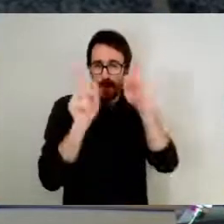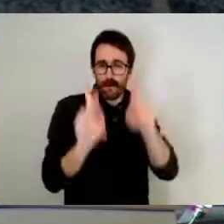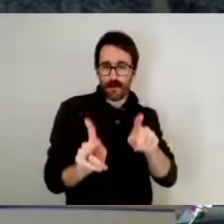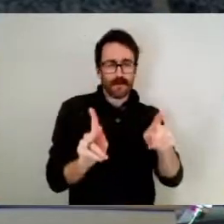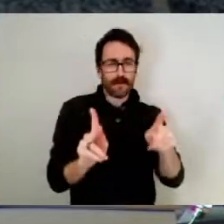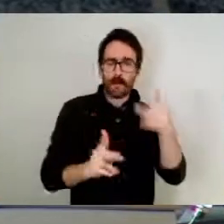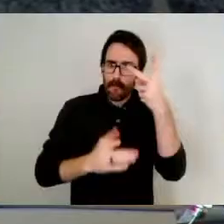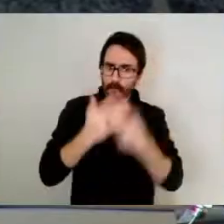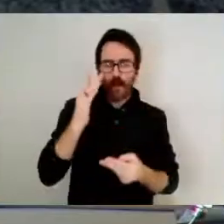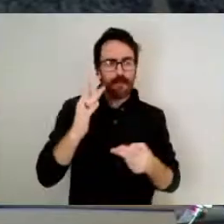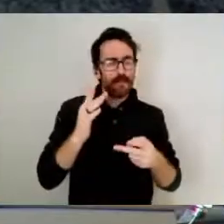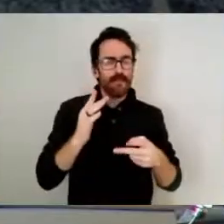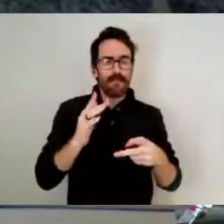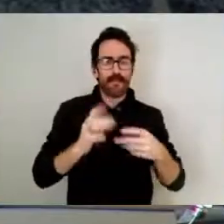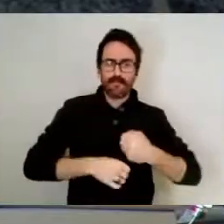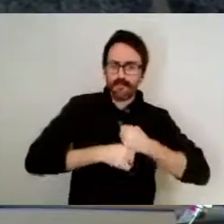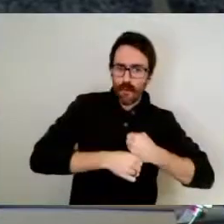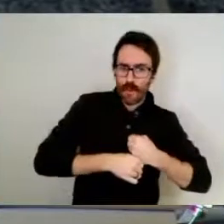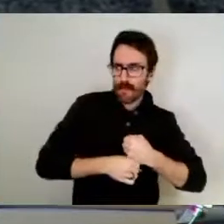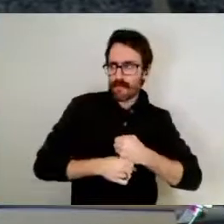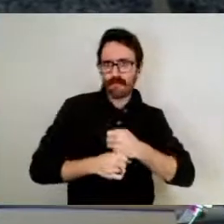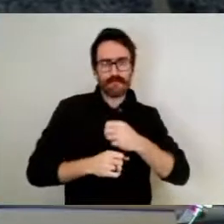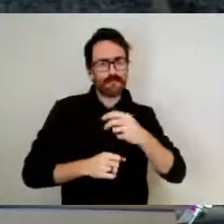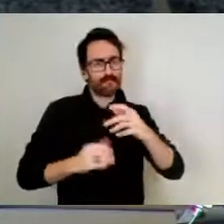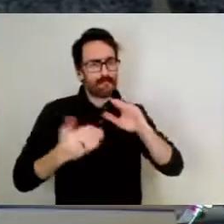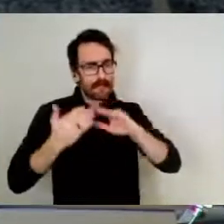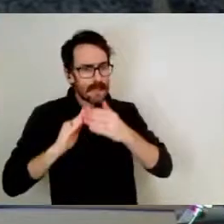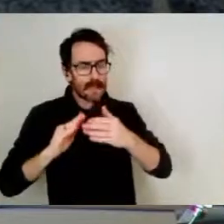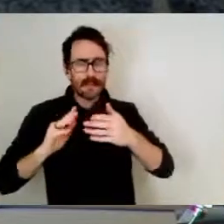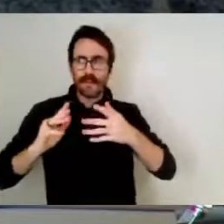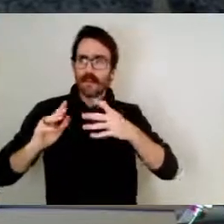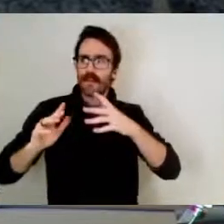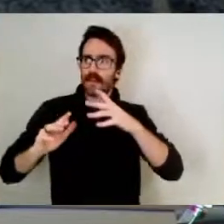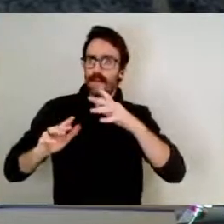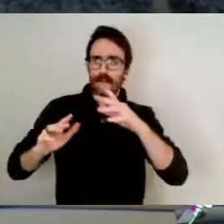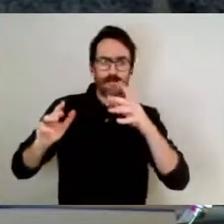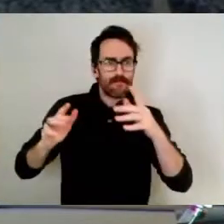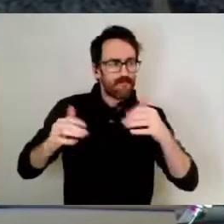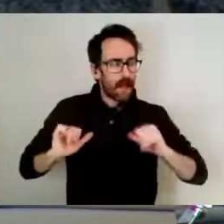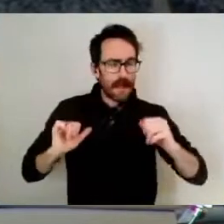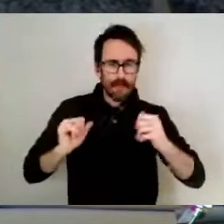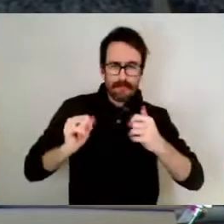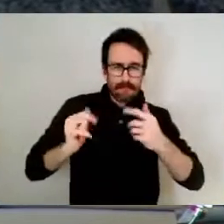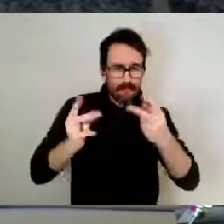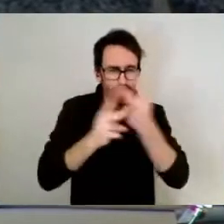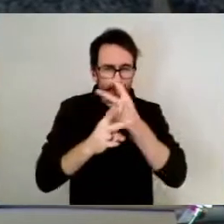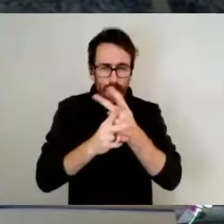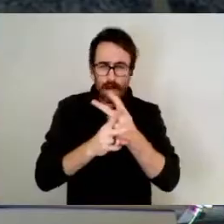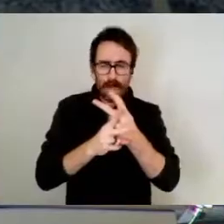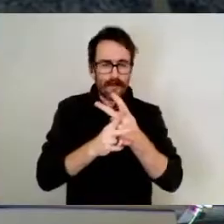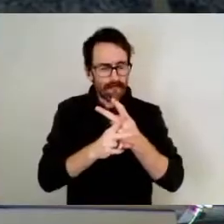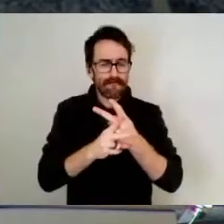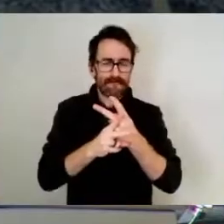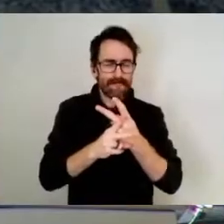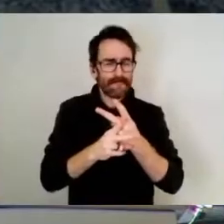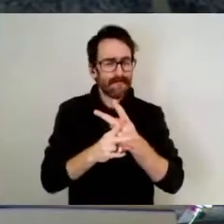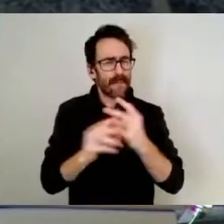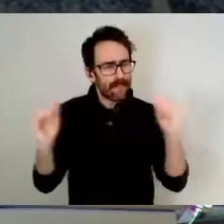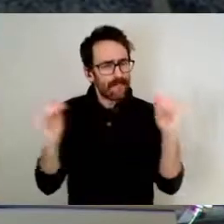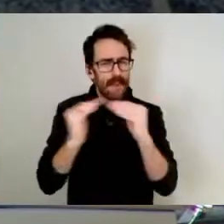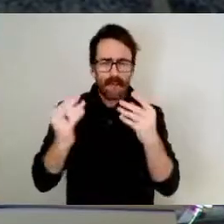We'll be discussing at the table together to discuss the future steps. But that's an option. They haven't said yes or